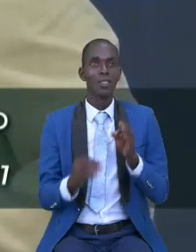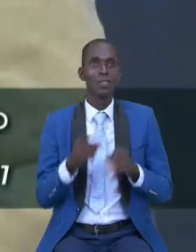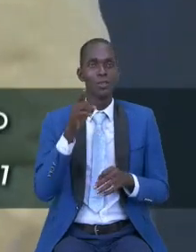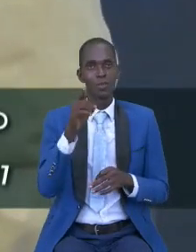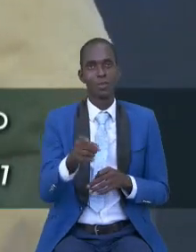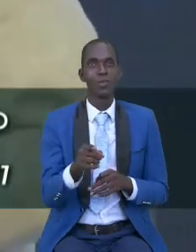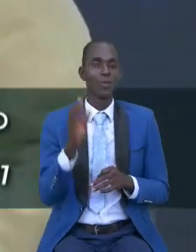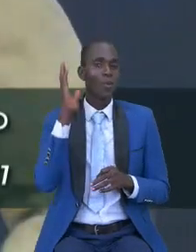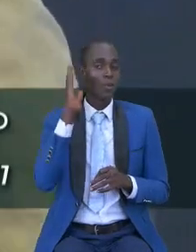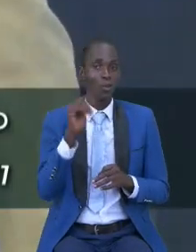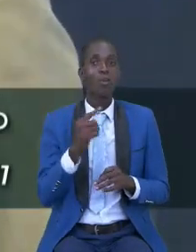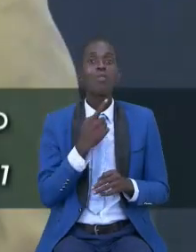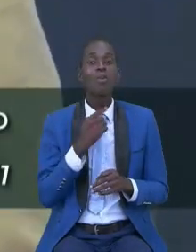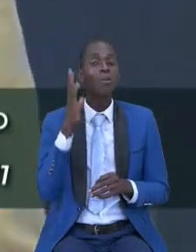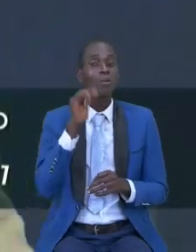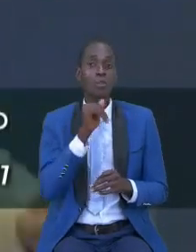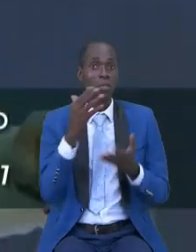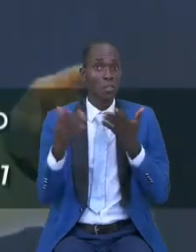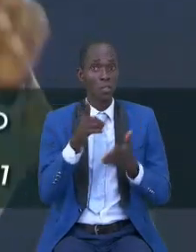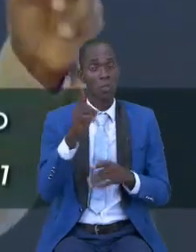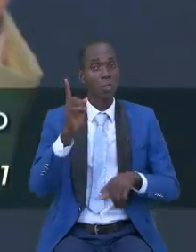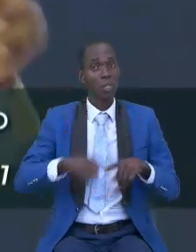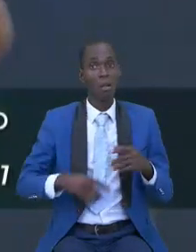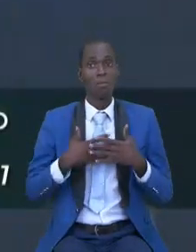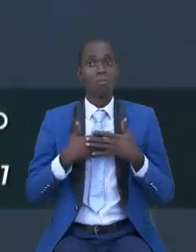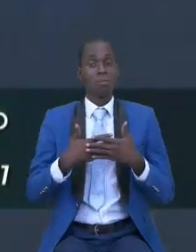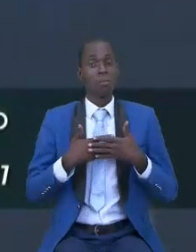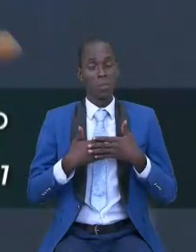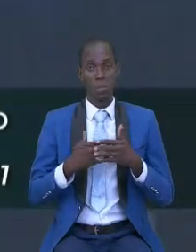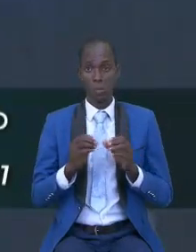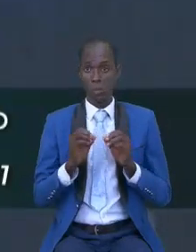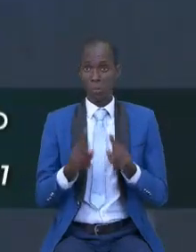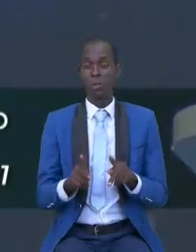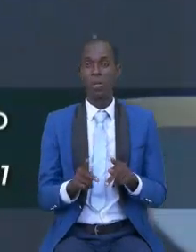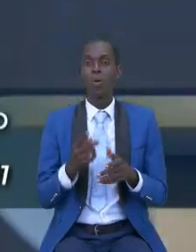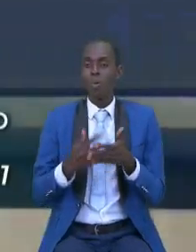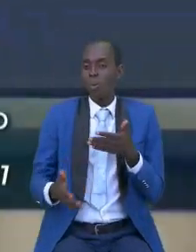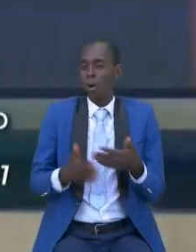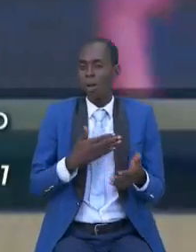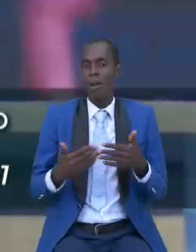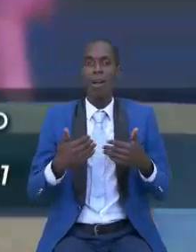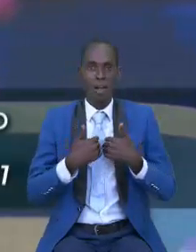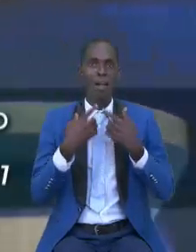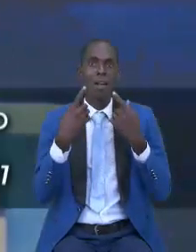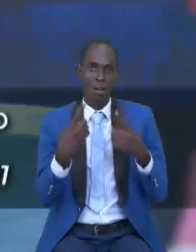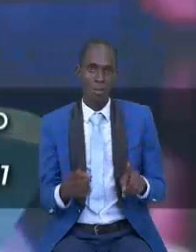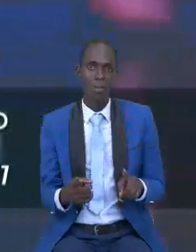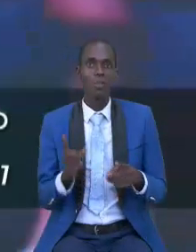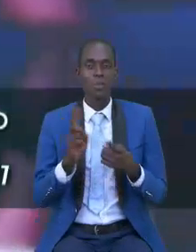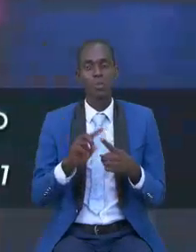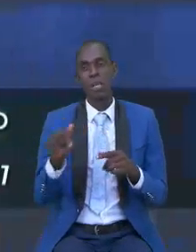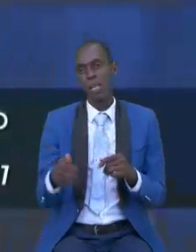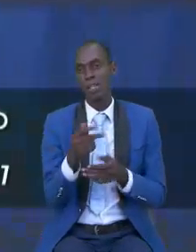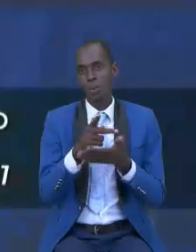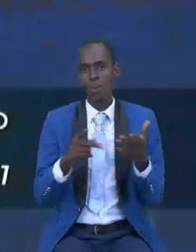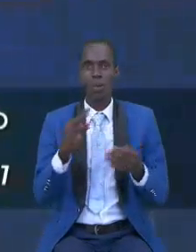not serve you and you cannot breathe well? And whatever has happened to any part of